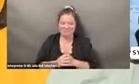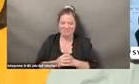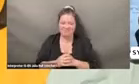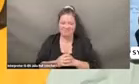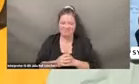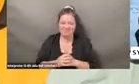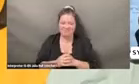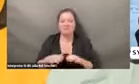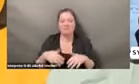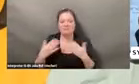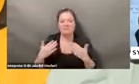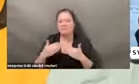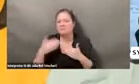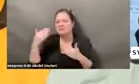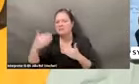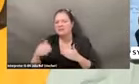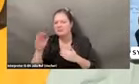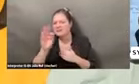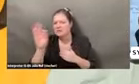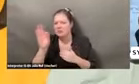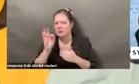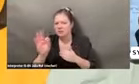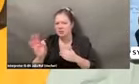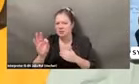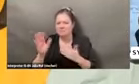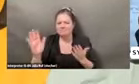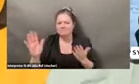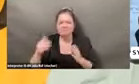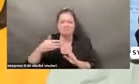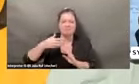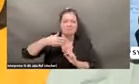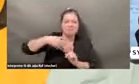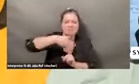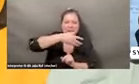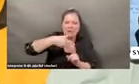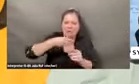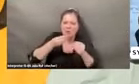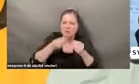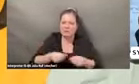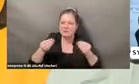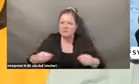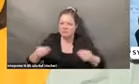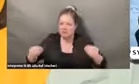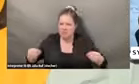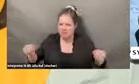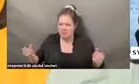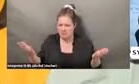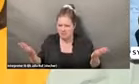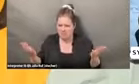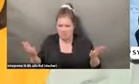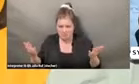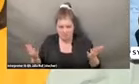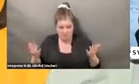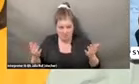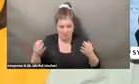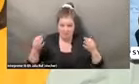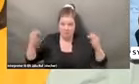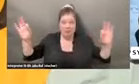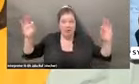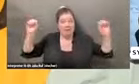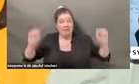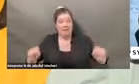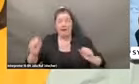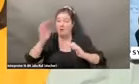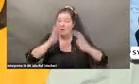next question is about background material. Do we refer to background material freely available? And I'm not sure what